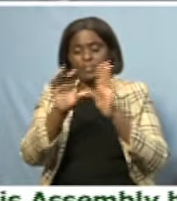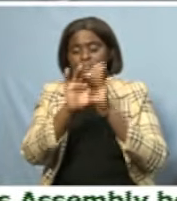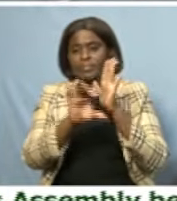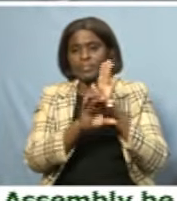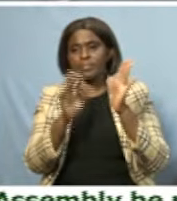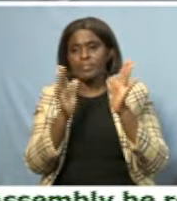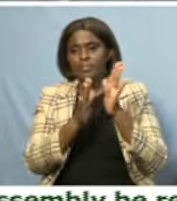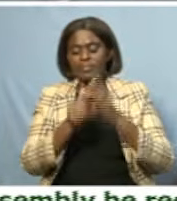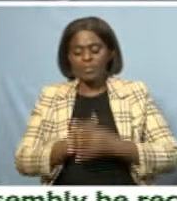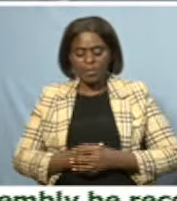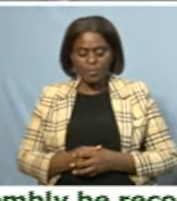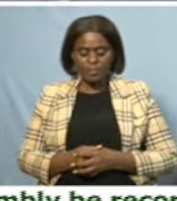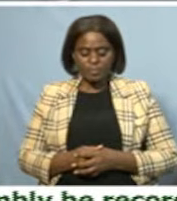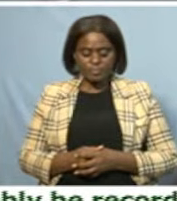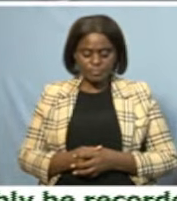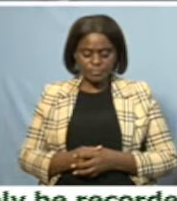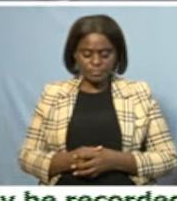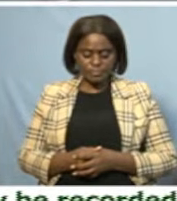Constitution.